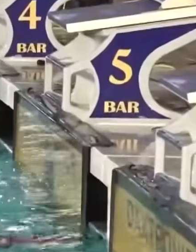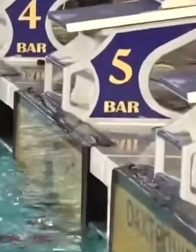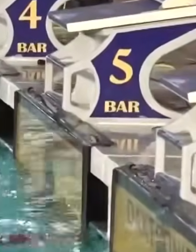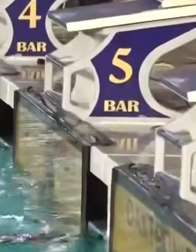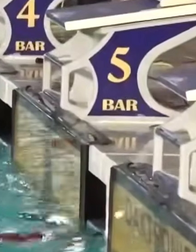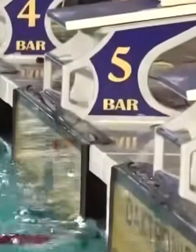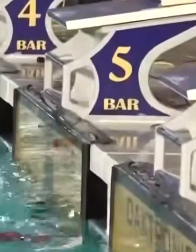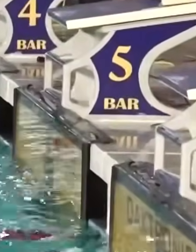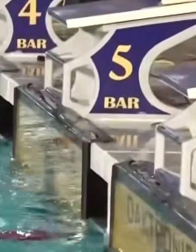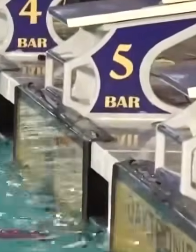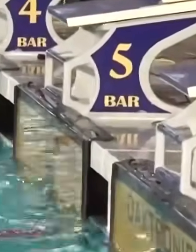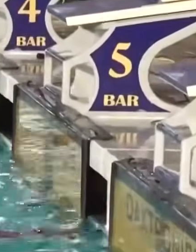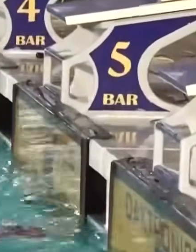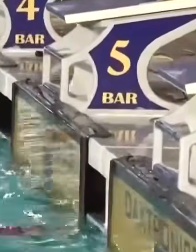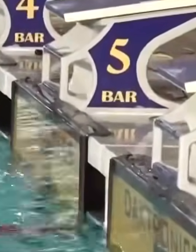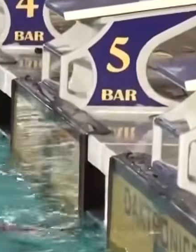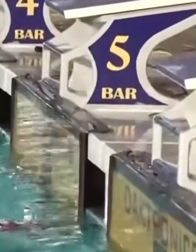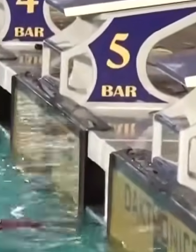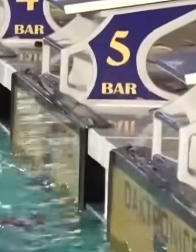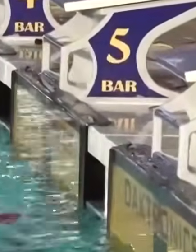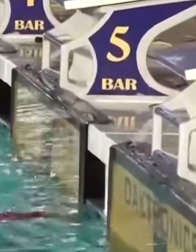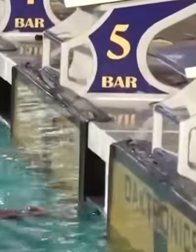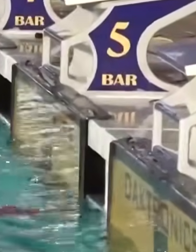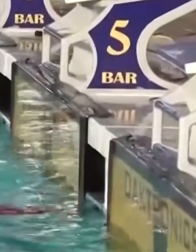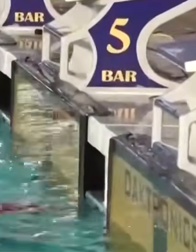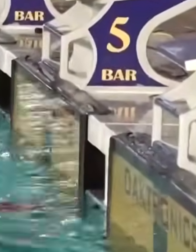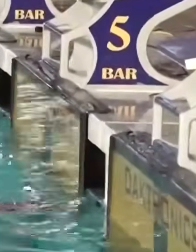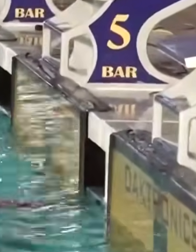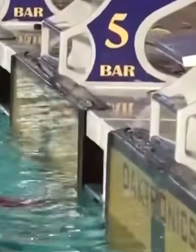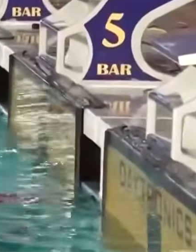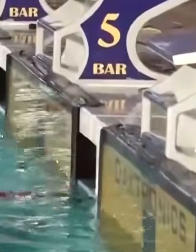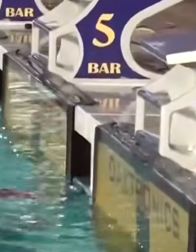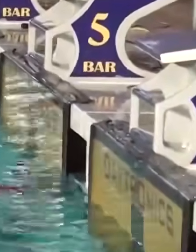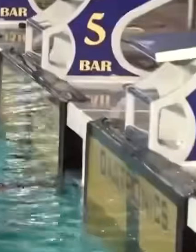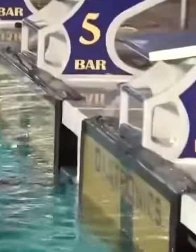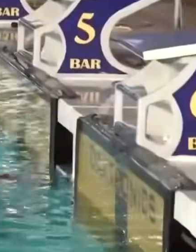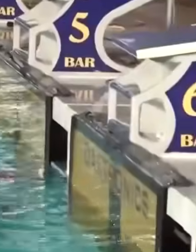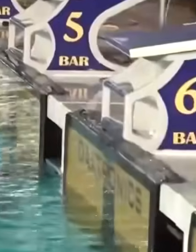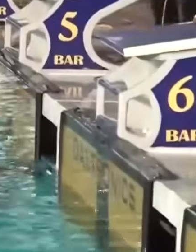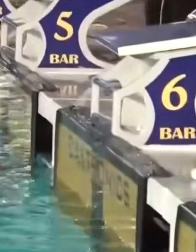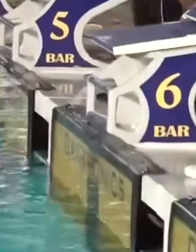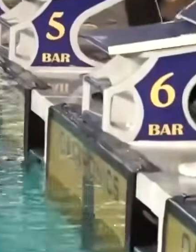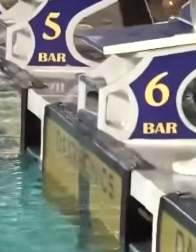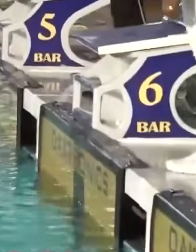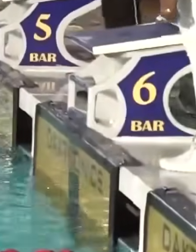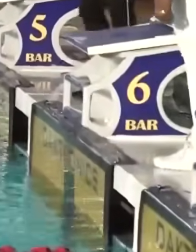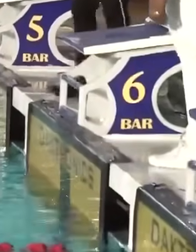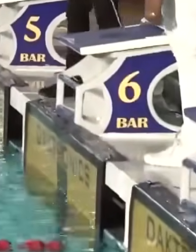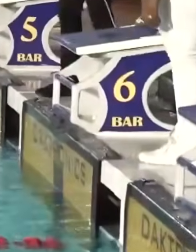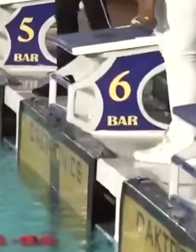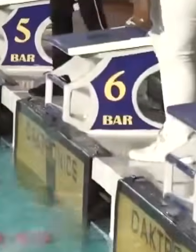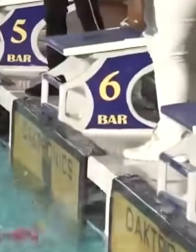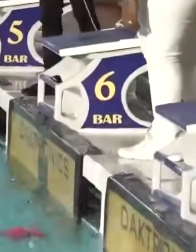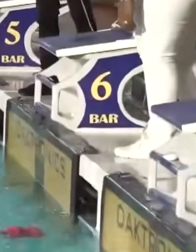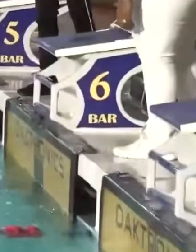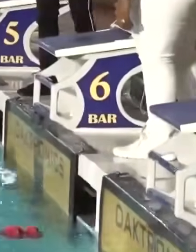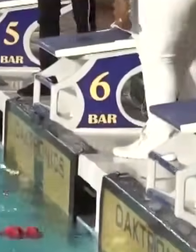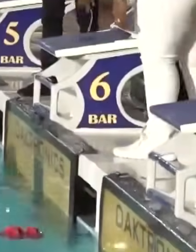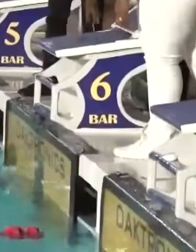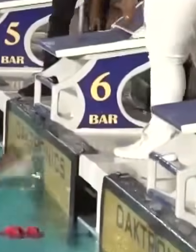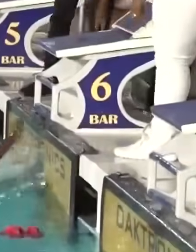4 minutes 37.02, while third went to Hamilton Yarborough in 4 minutes